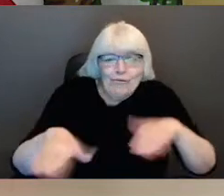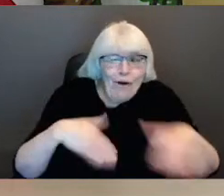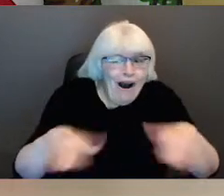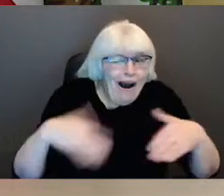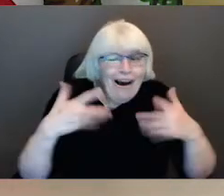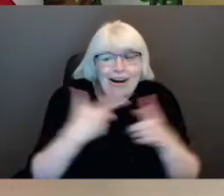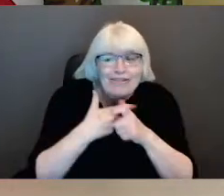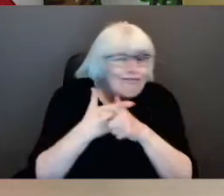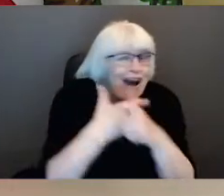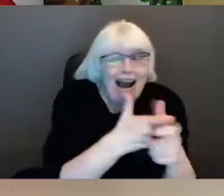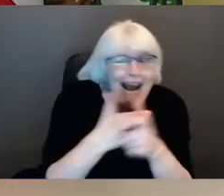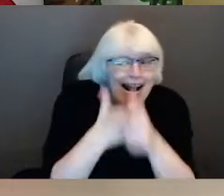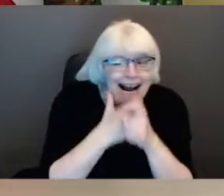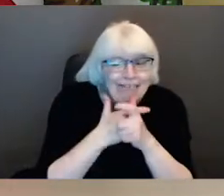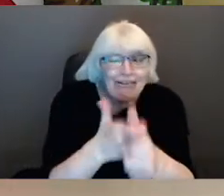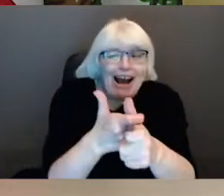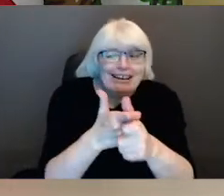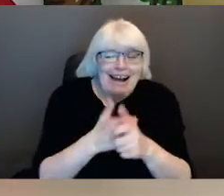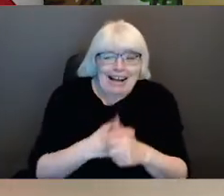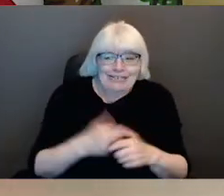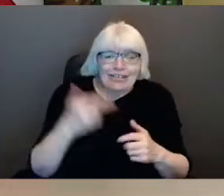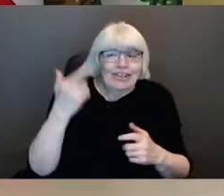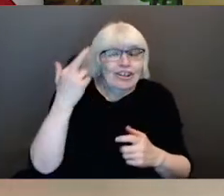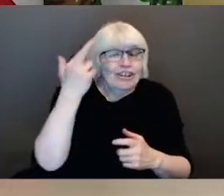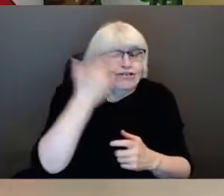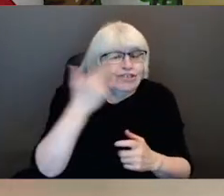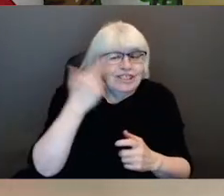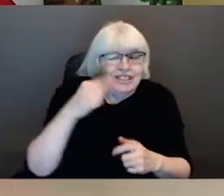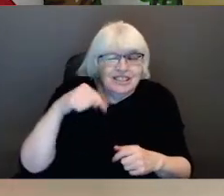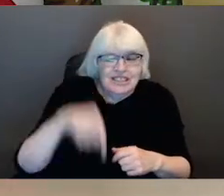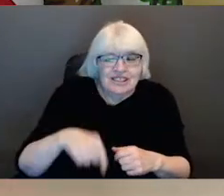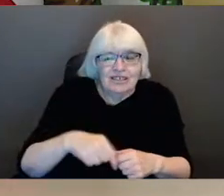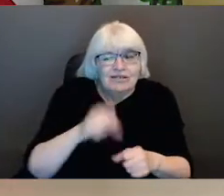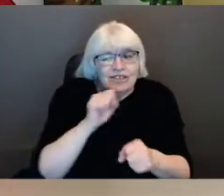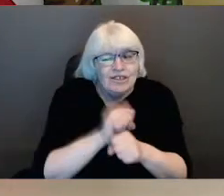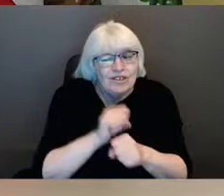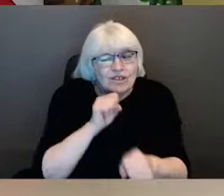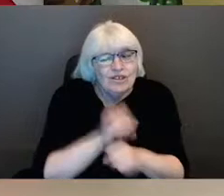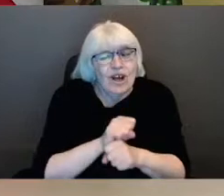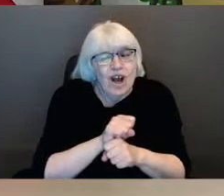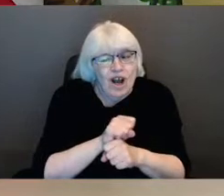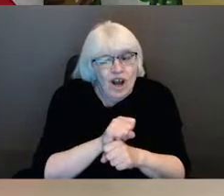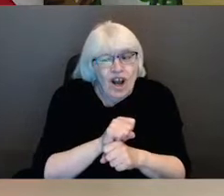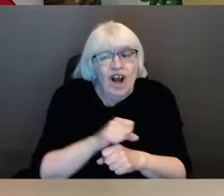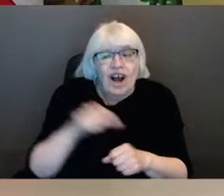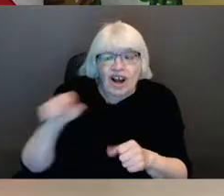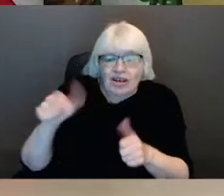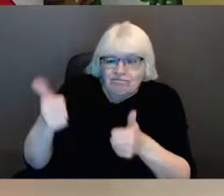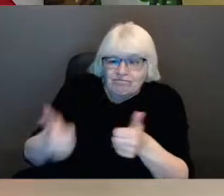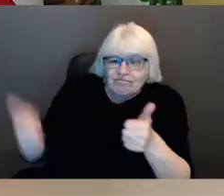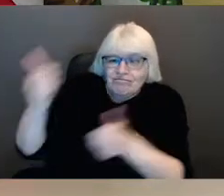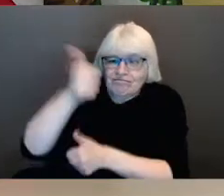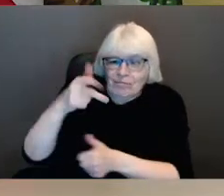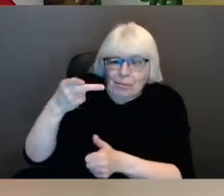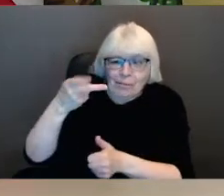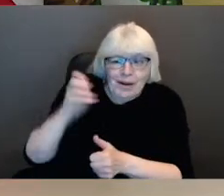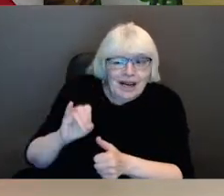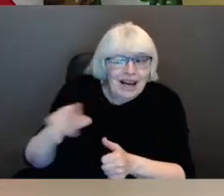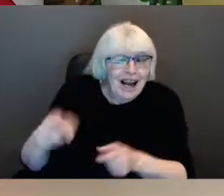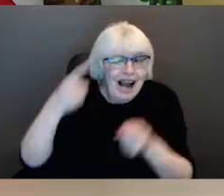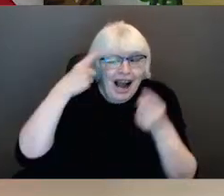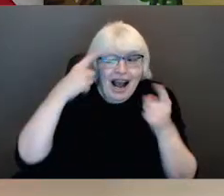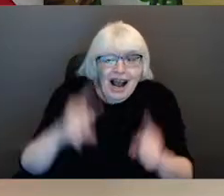to do this job, and the Premier sits here as well, the reason our team is doing it is that